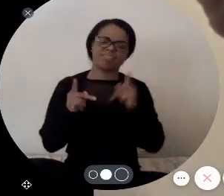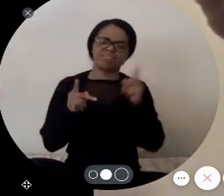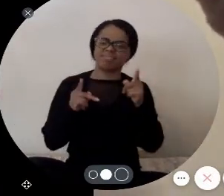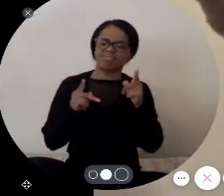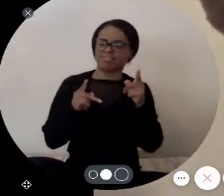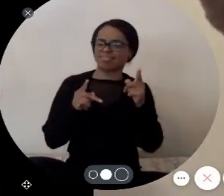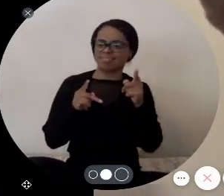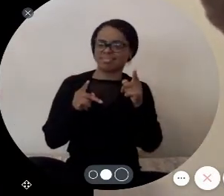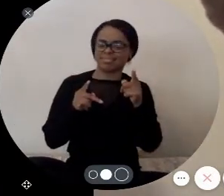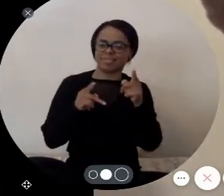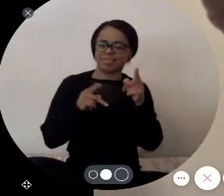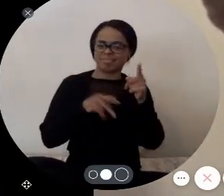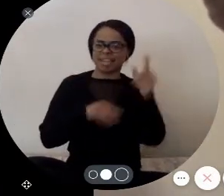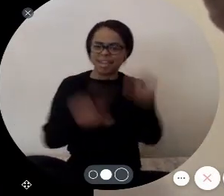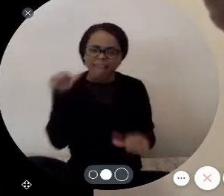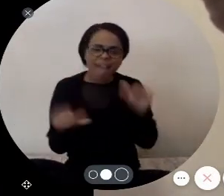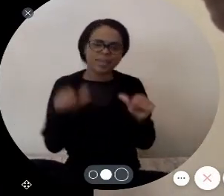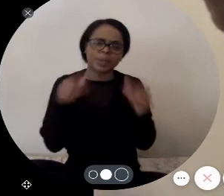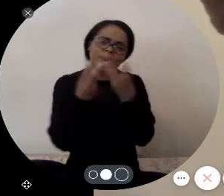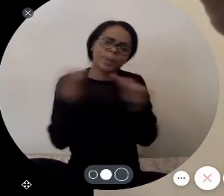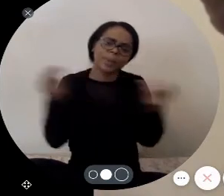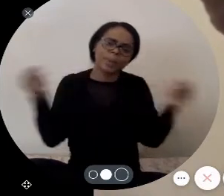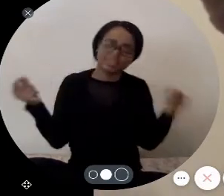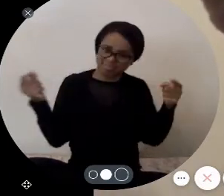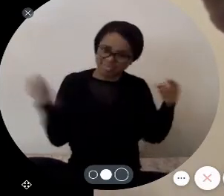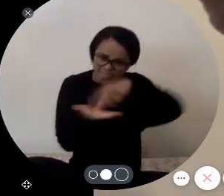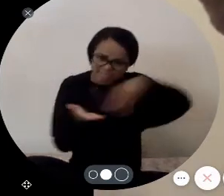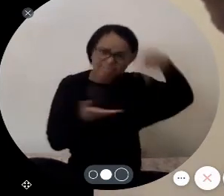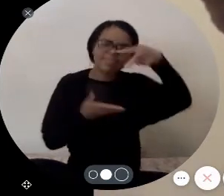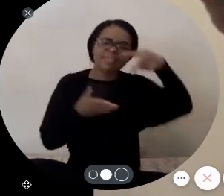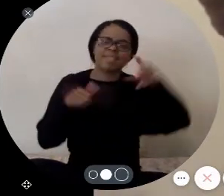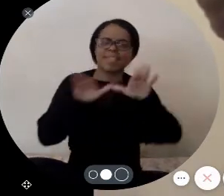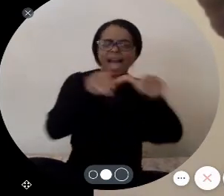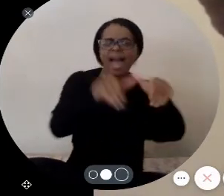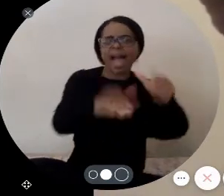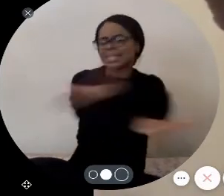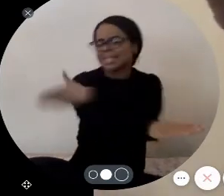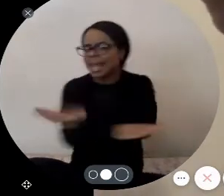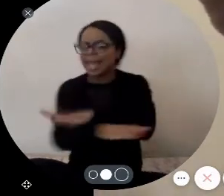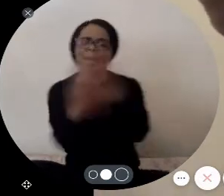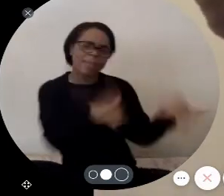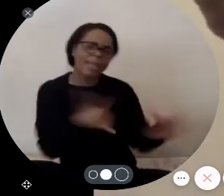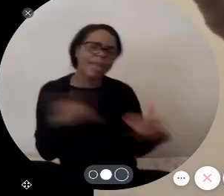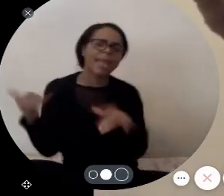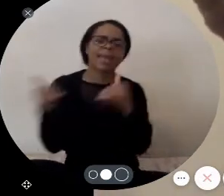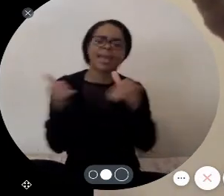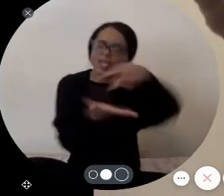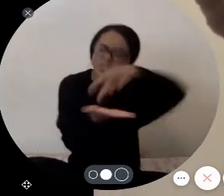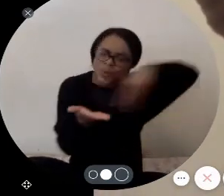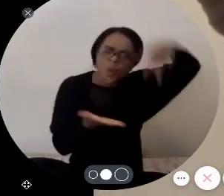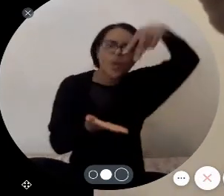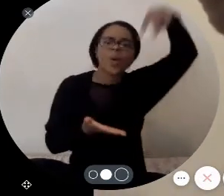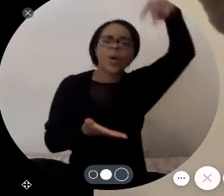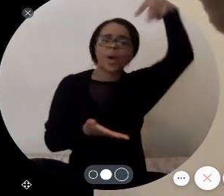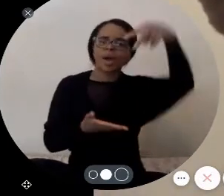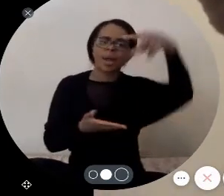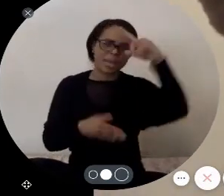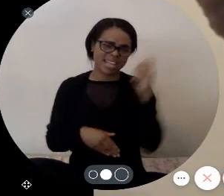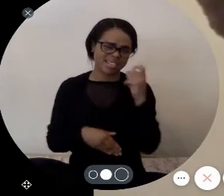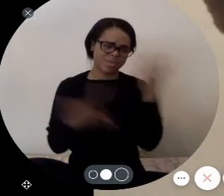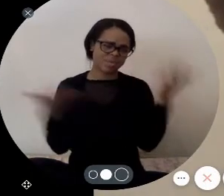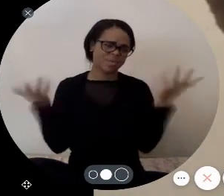the sky. Cordelia began to fly again, to sing and play and soar, because what others